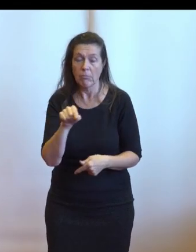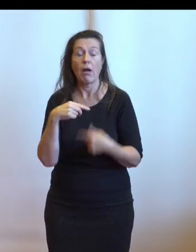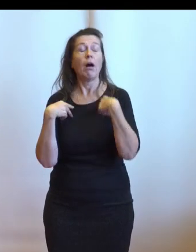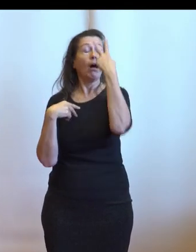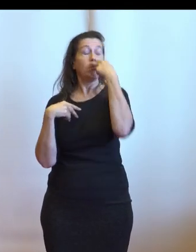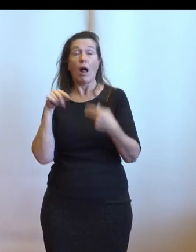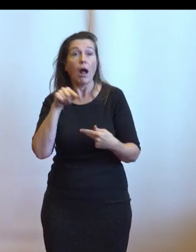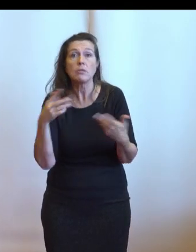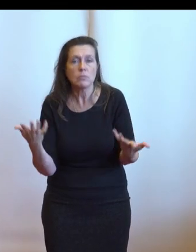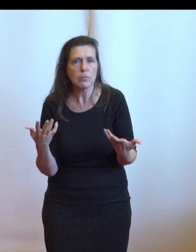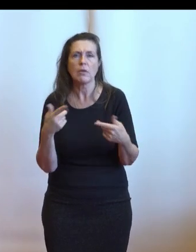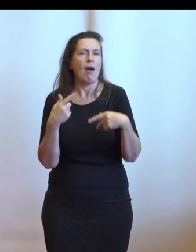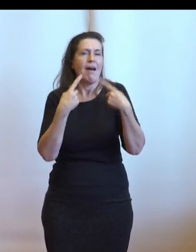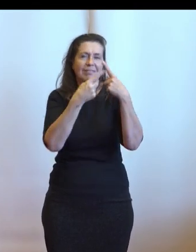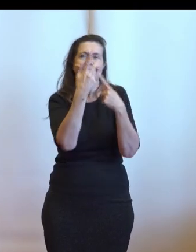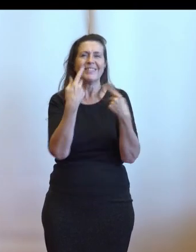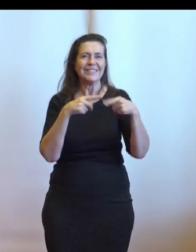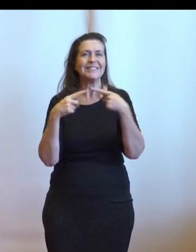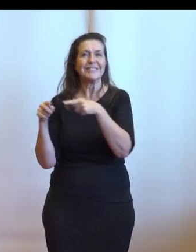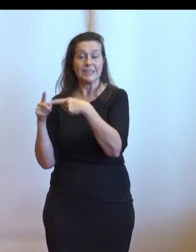Can I show the video clip now, if that's okay?